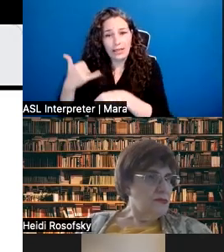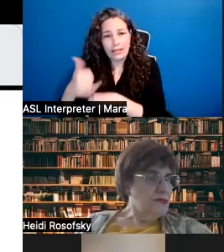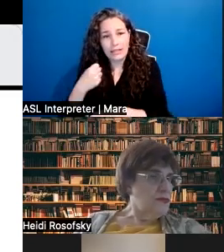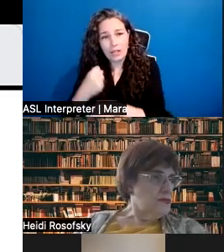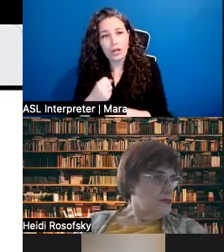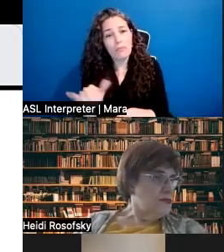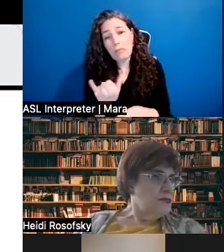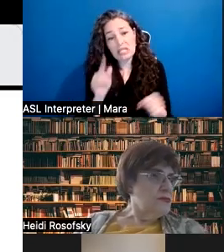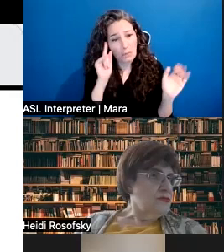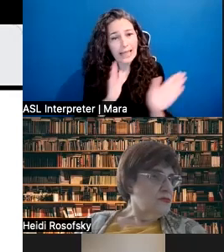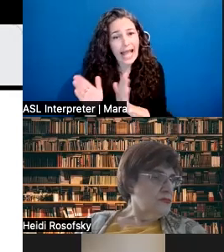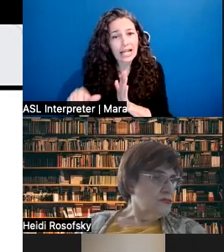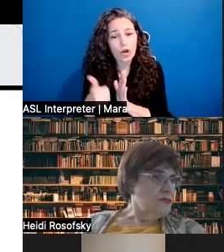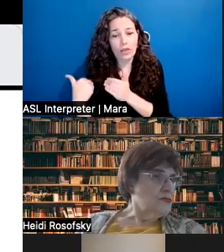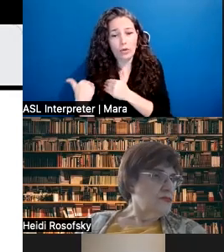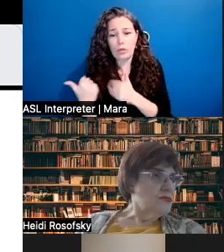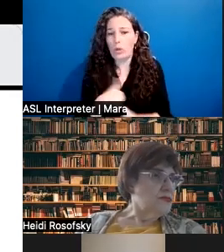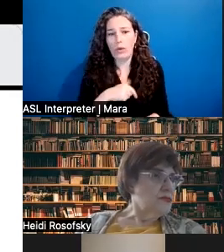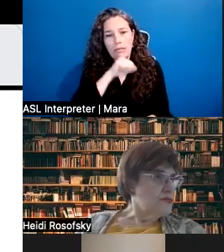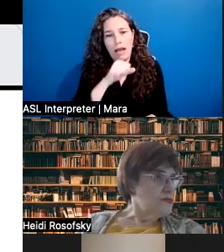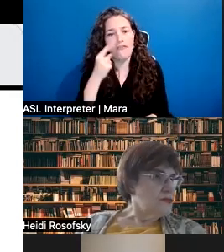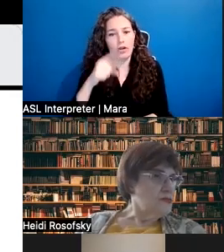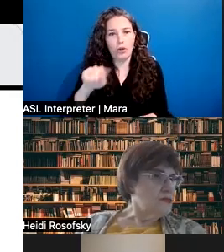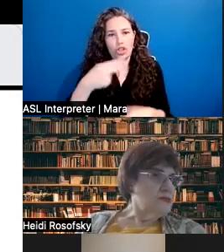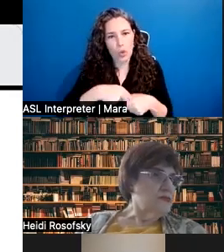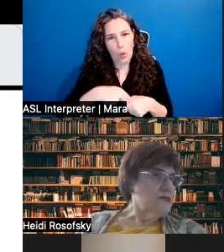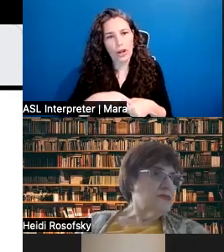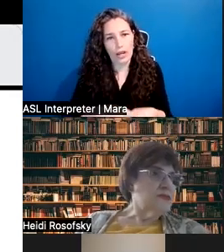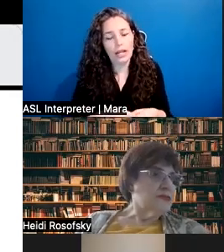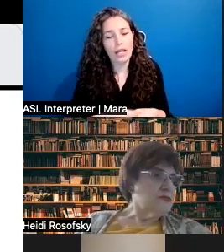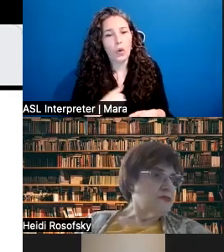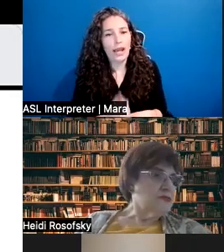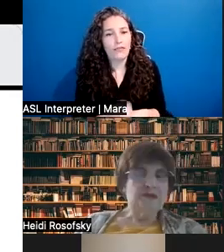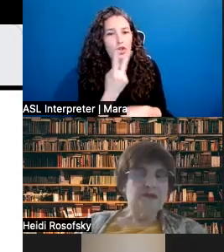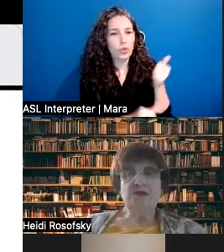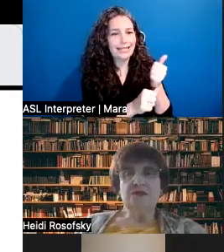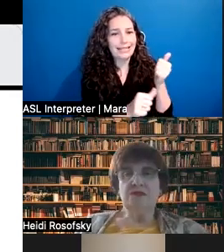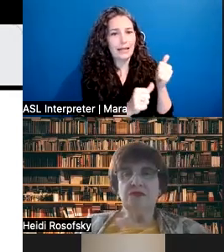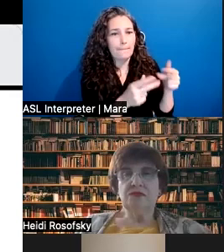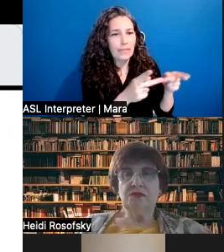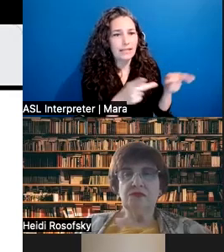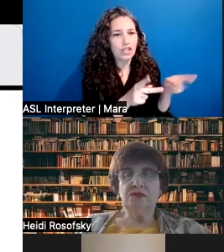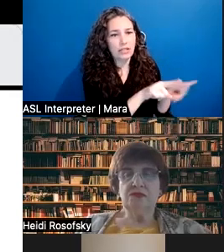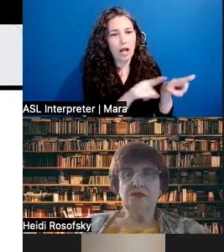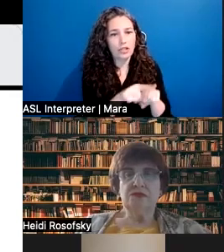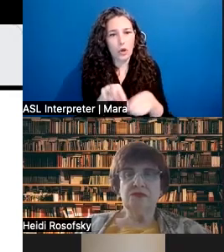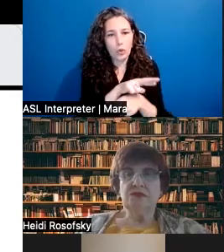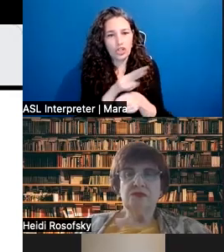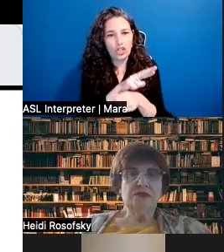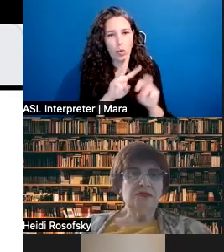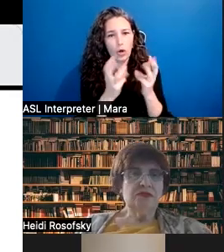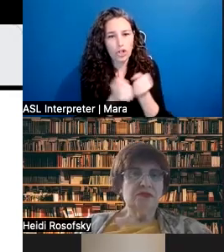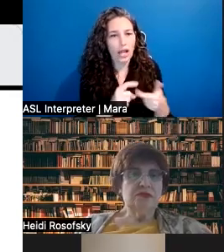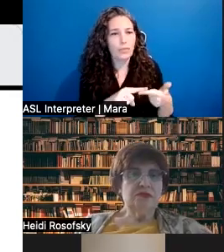or other duties, we'd love to have you. So we have 2 assistant positions, as well as a regional workshops coordinator and